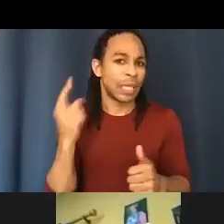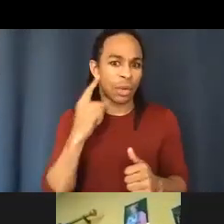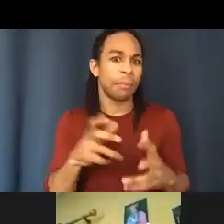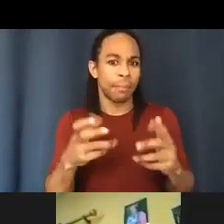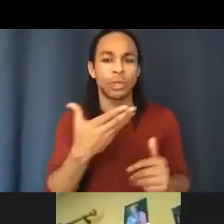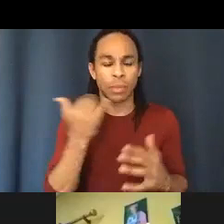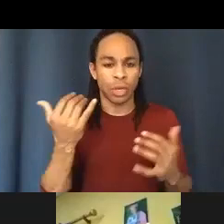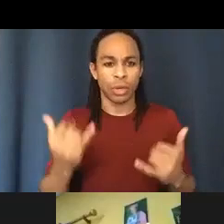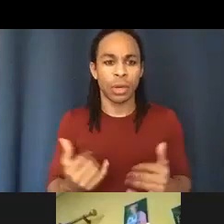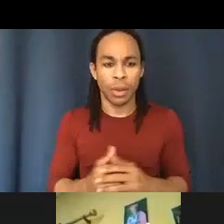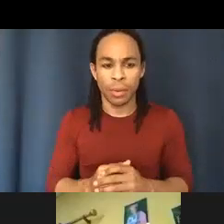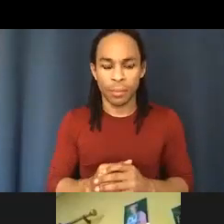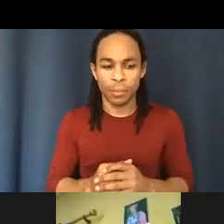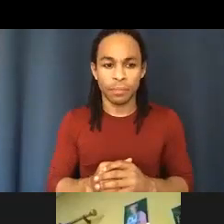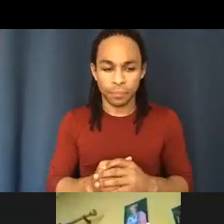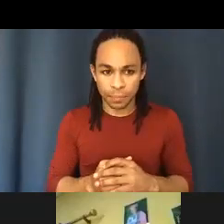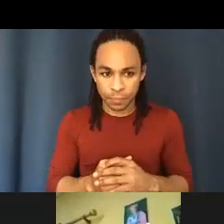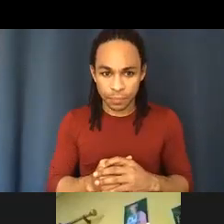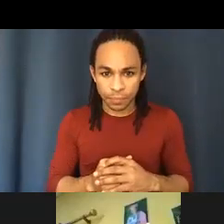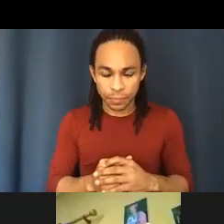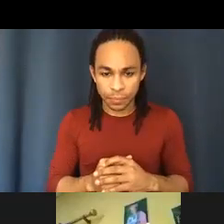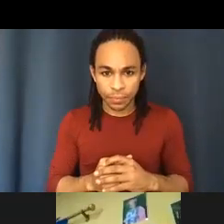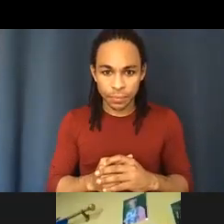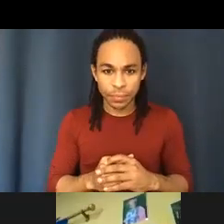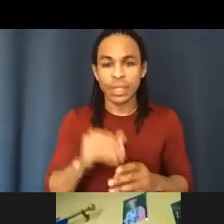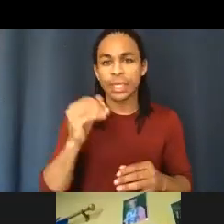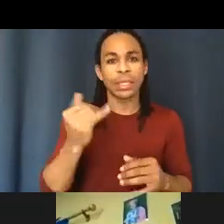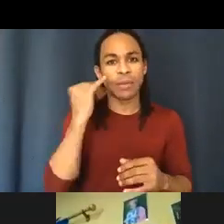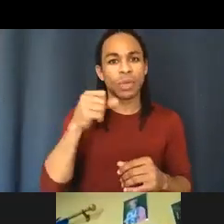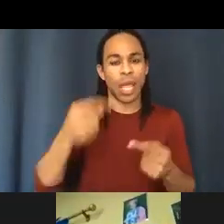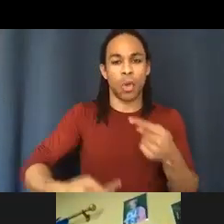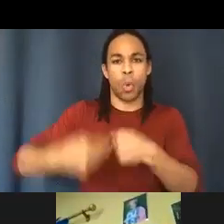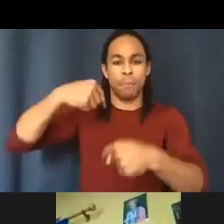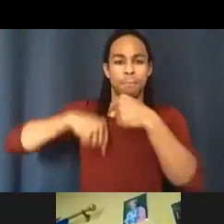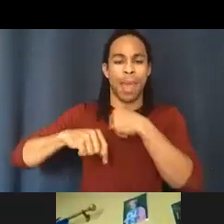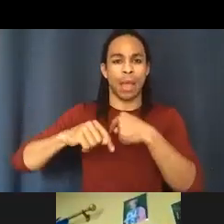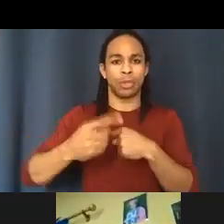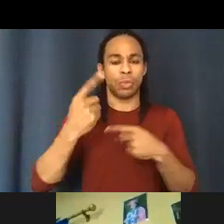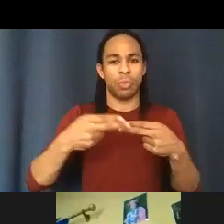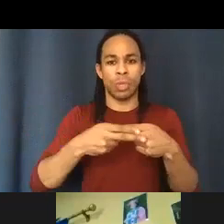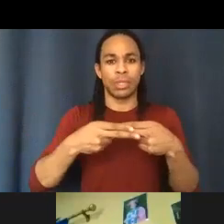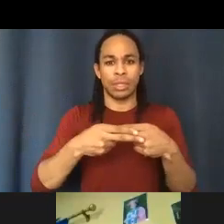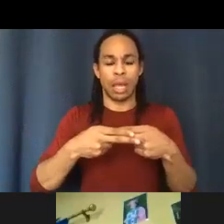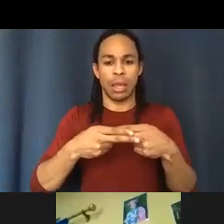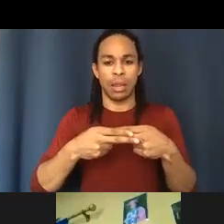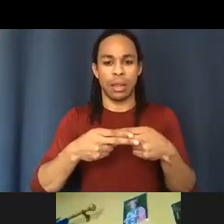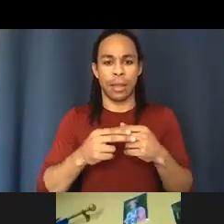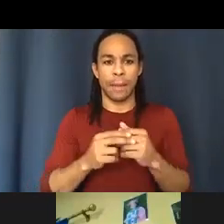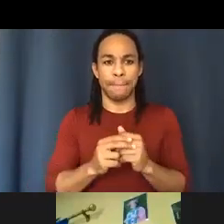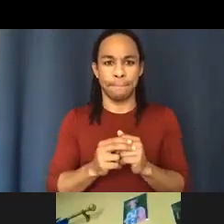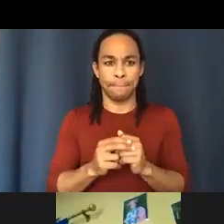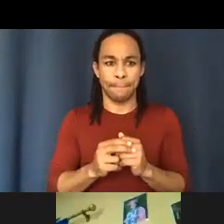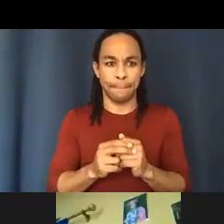So if you could go to the previous slide on the stigma and abuse against children of persons with